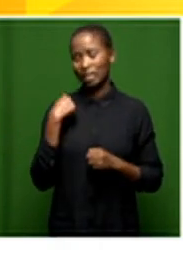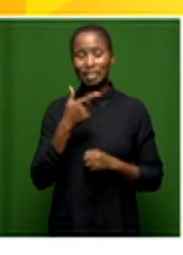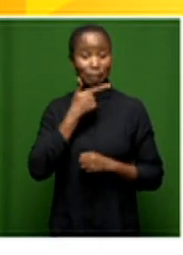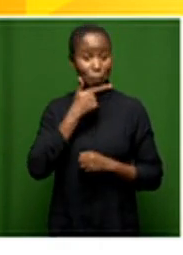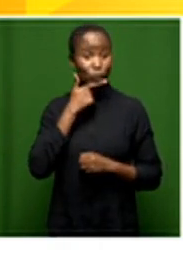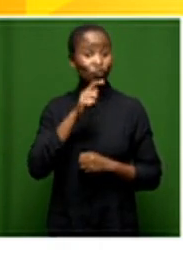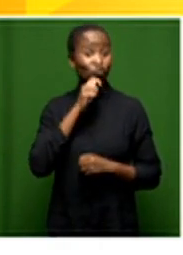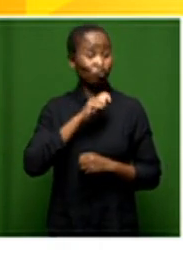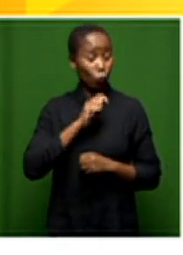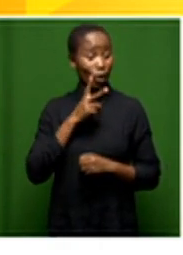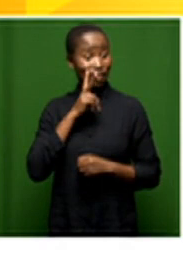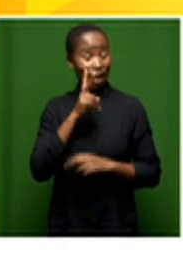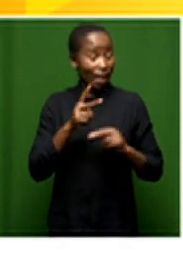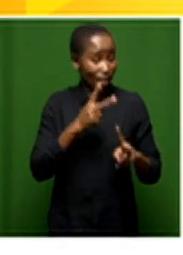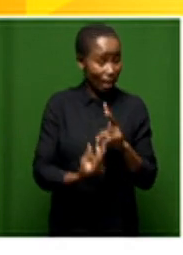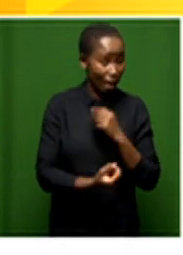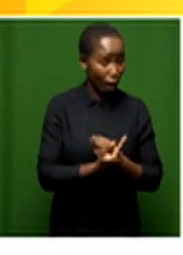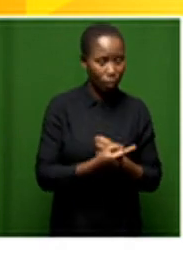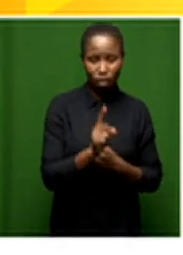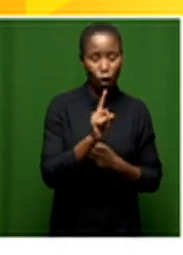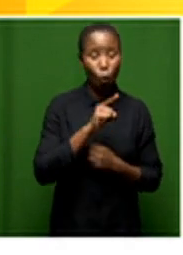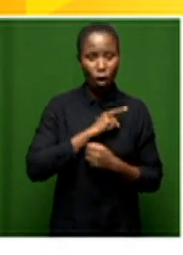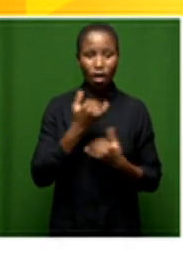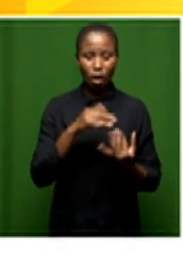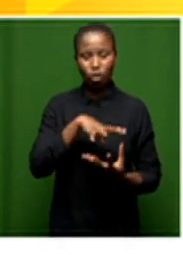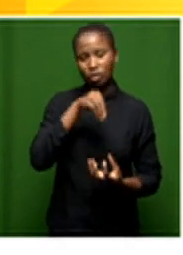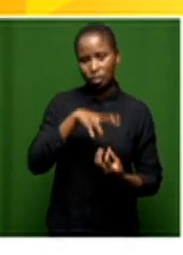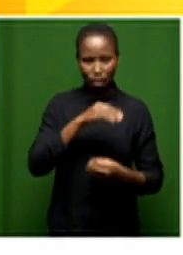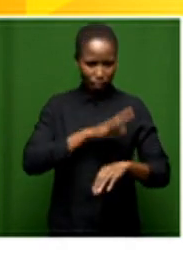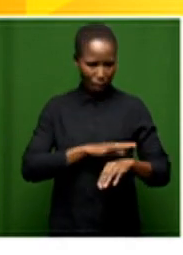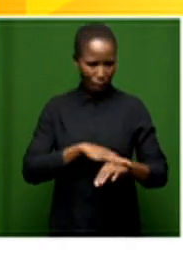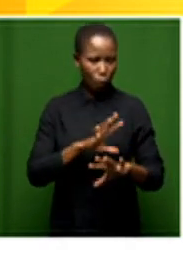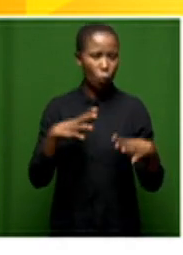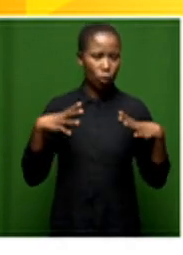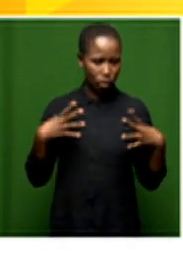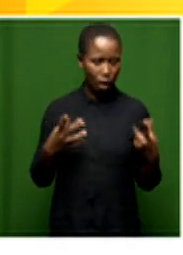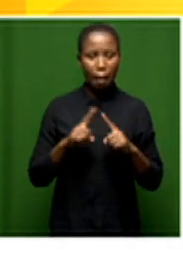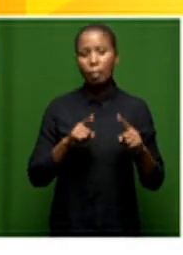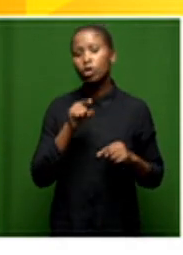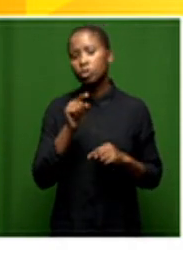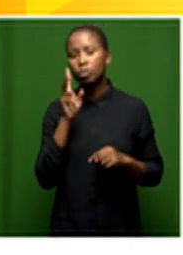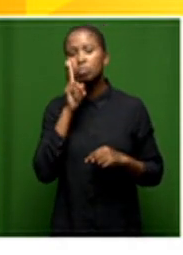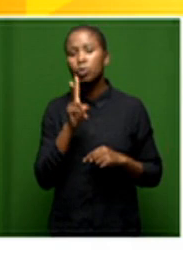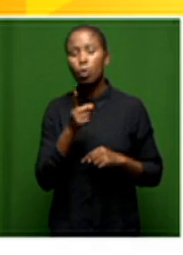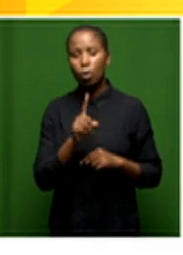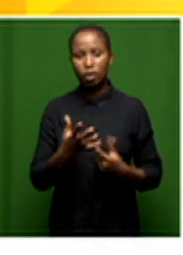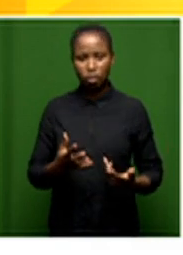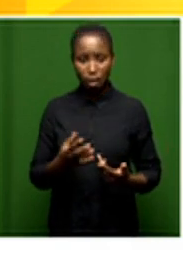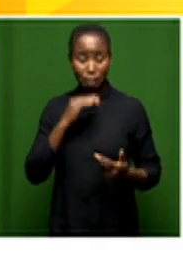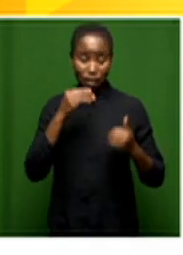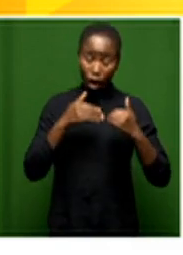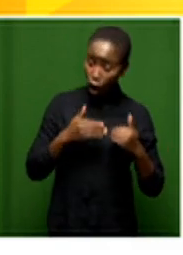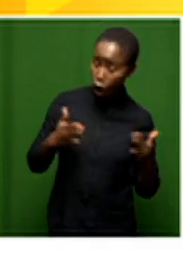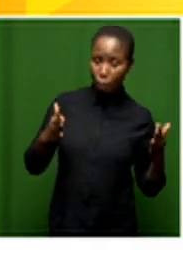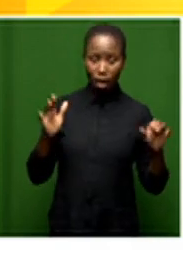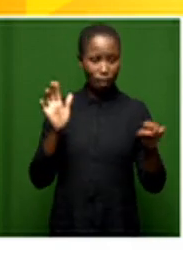see happening again as we start turning into the Easter periods. But what are your views on now opening up completely and worrying